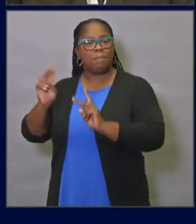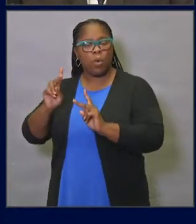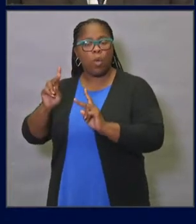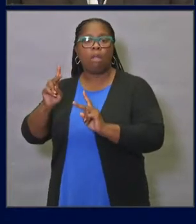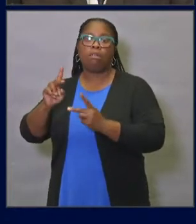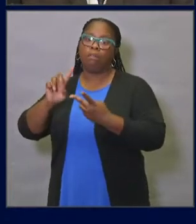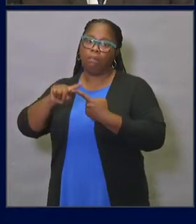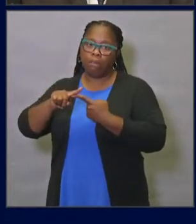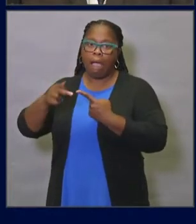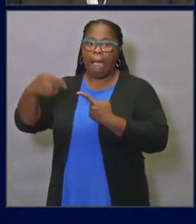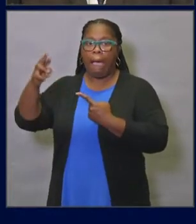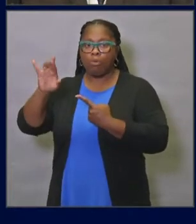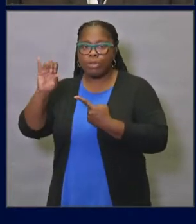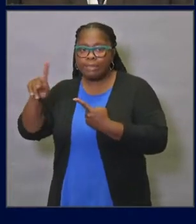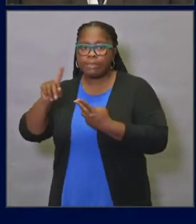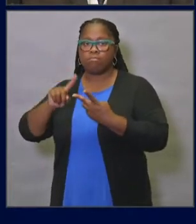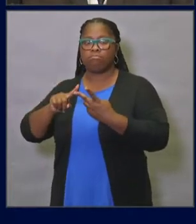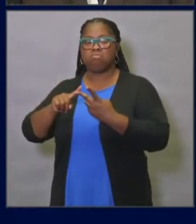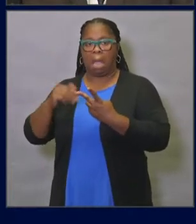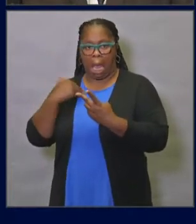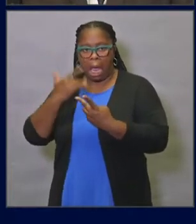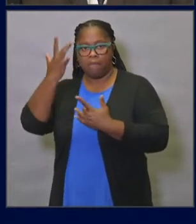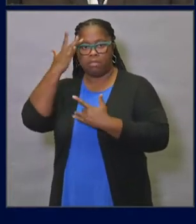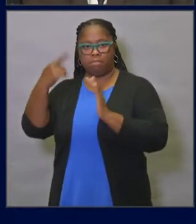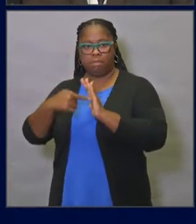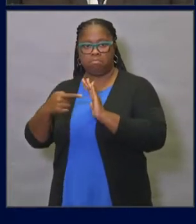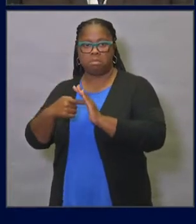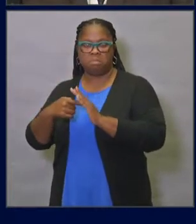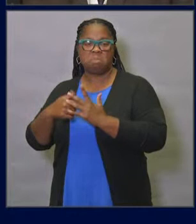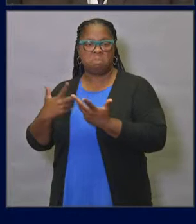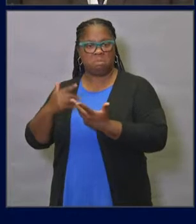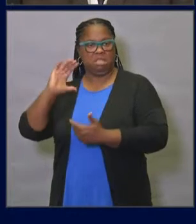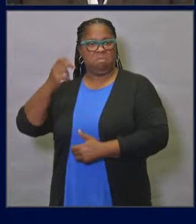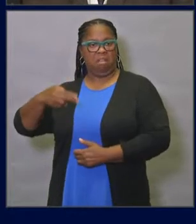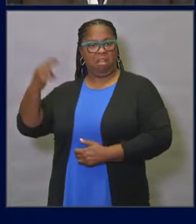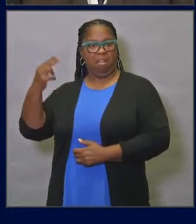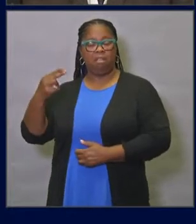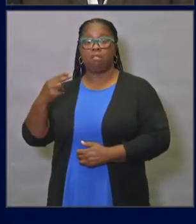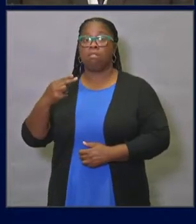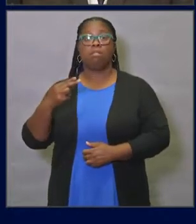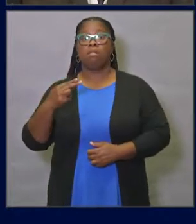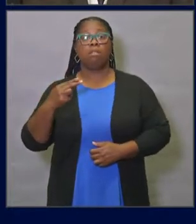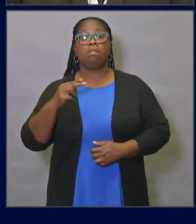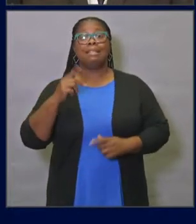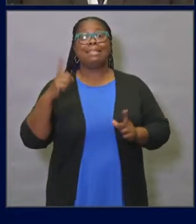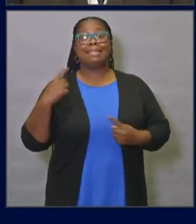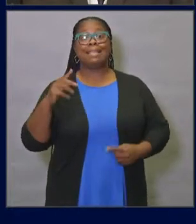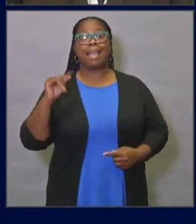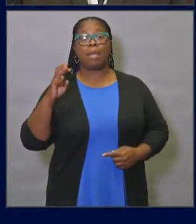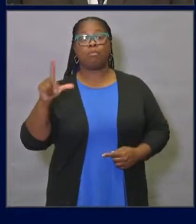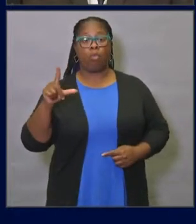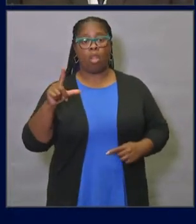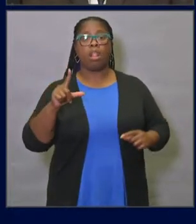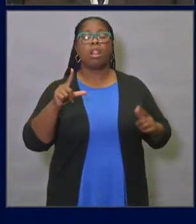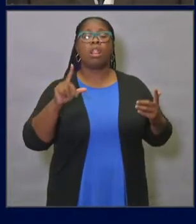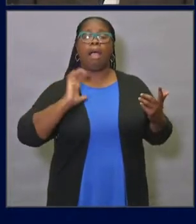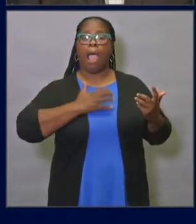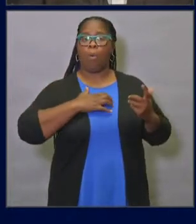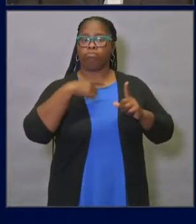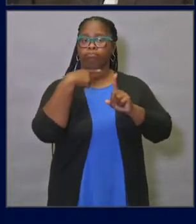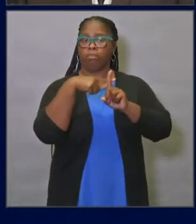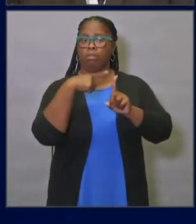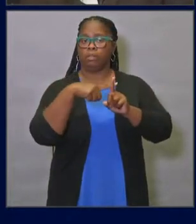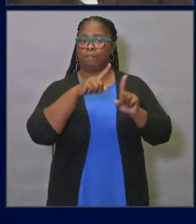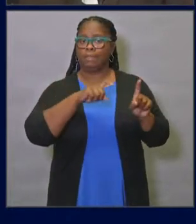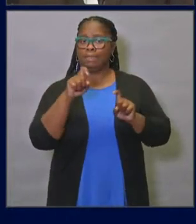groups. However, testing became far more available over the next couple of months, and our positivity rate dropped to about 5% in